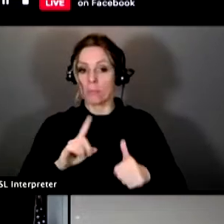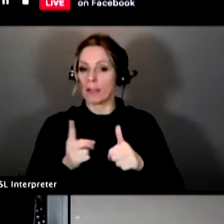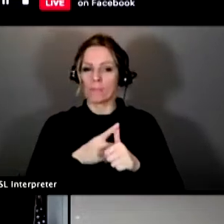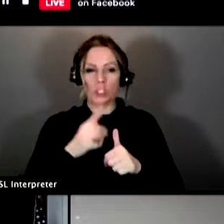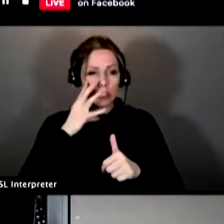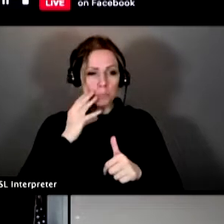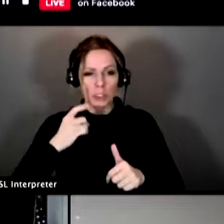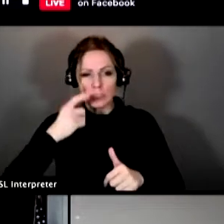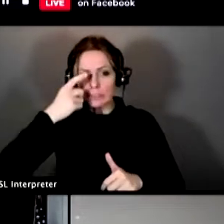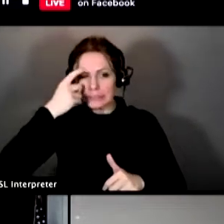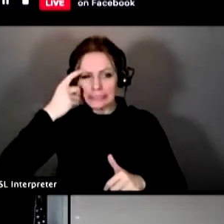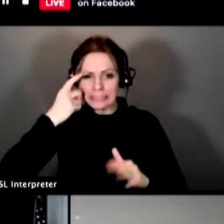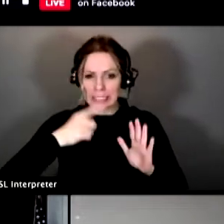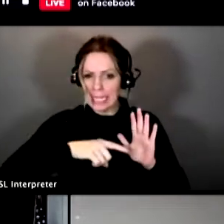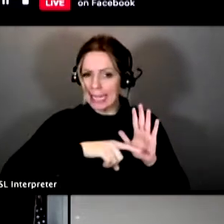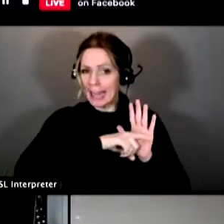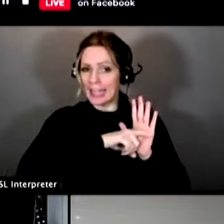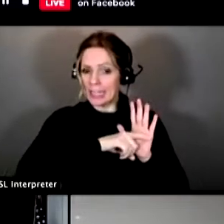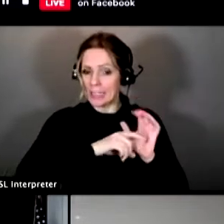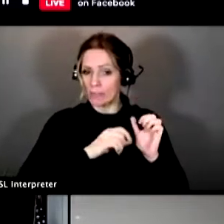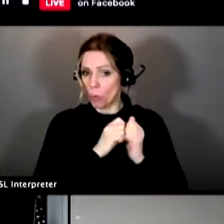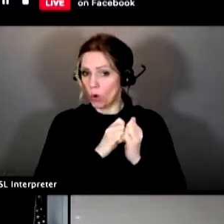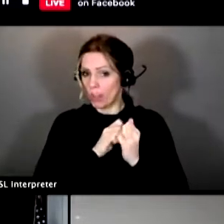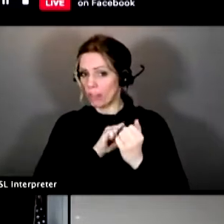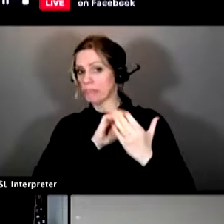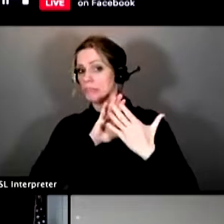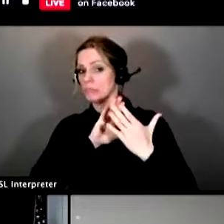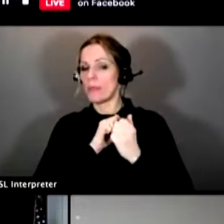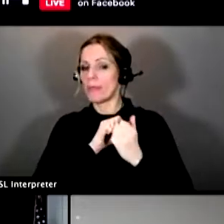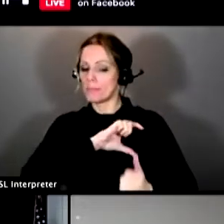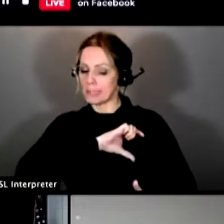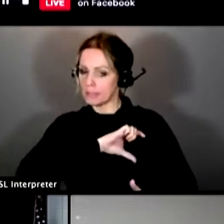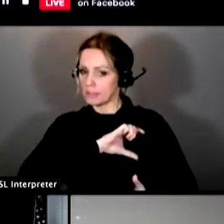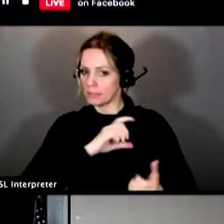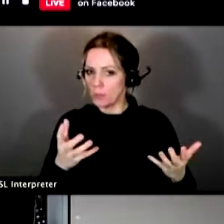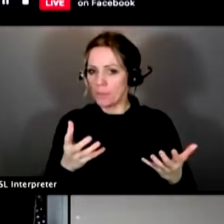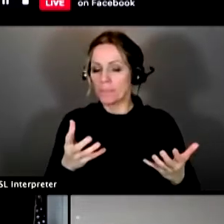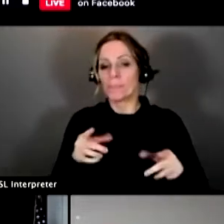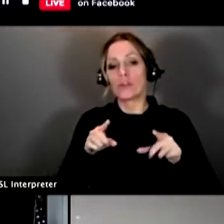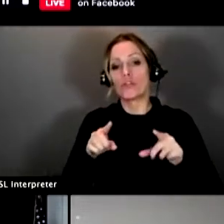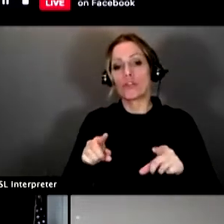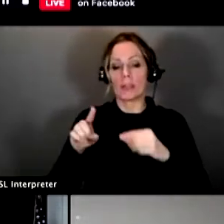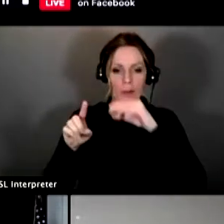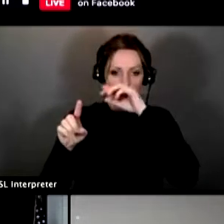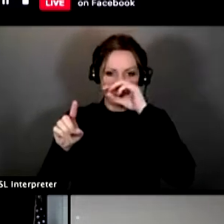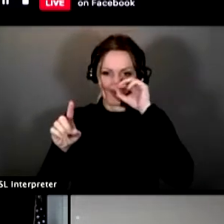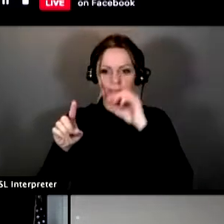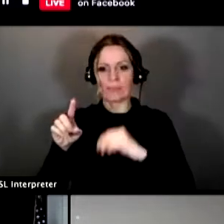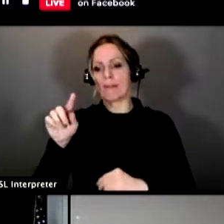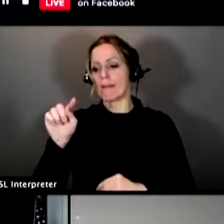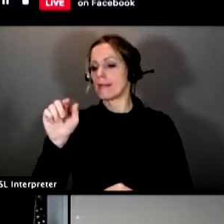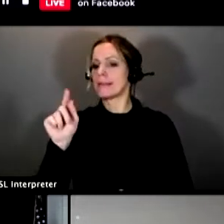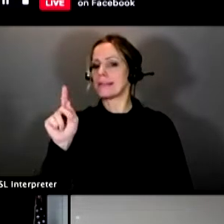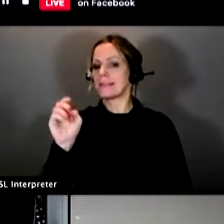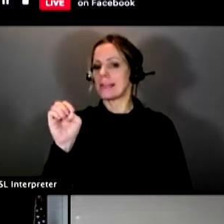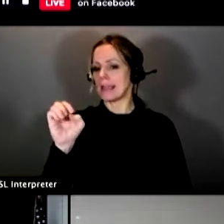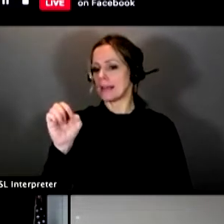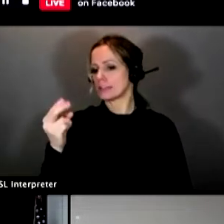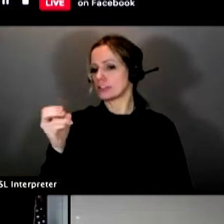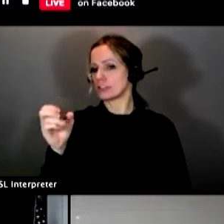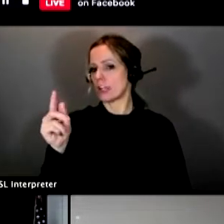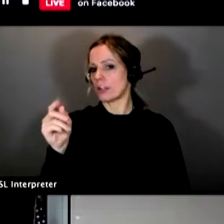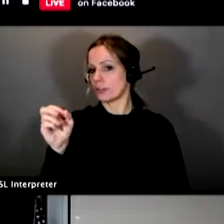with police officers was during the action that was called Take Shelter Coalition.